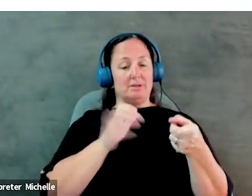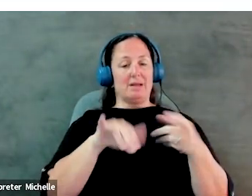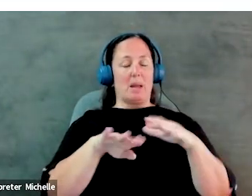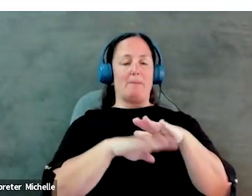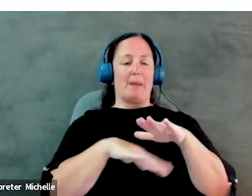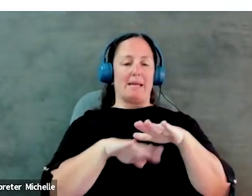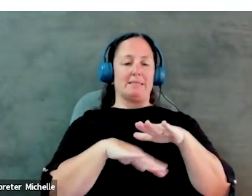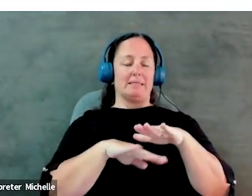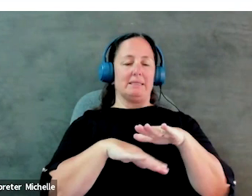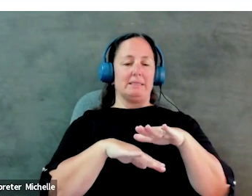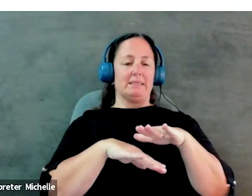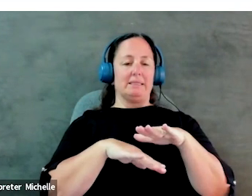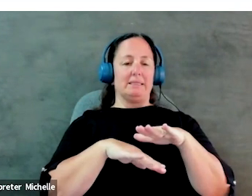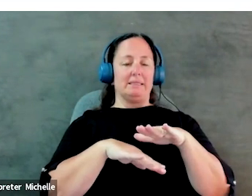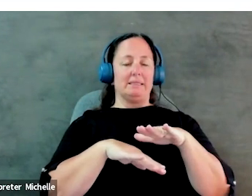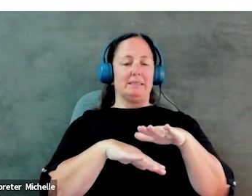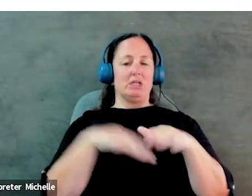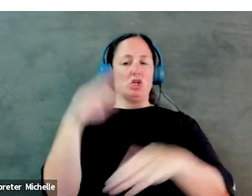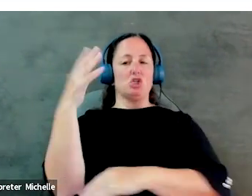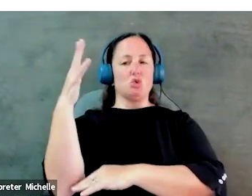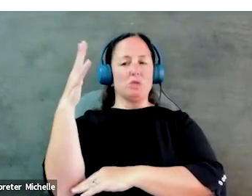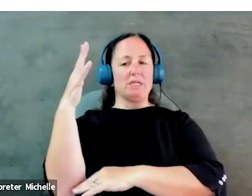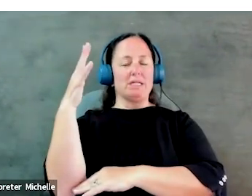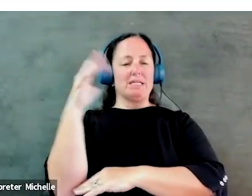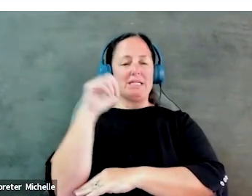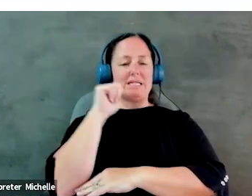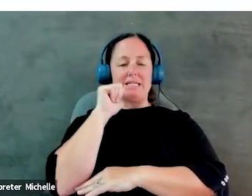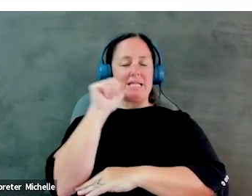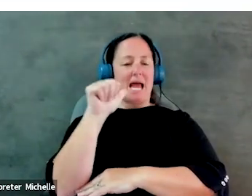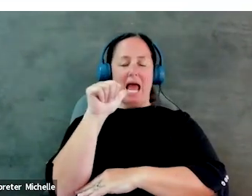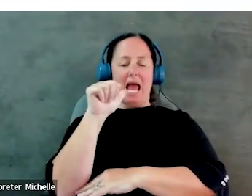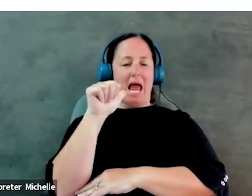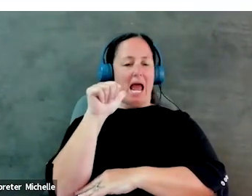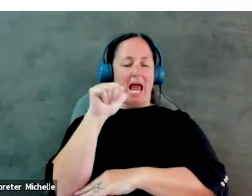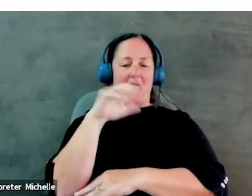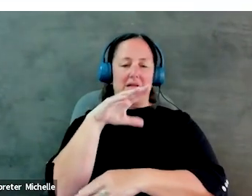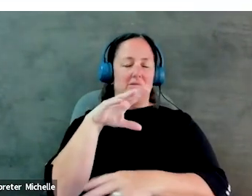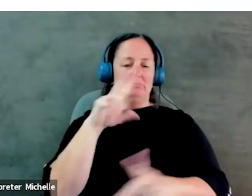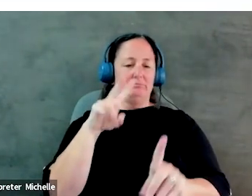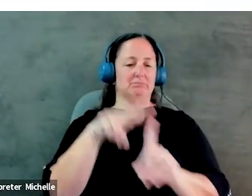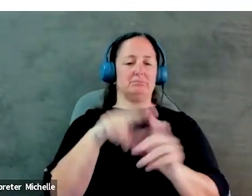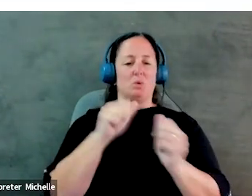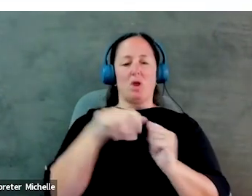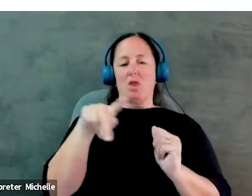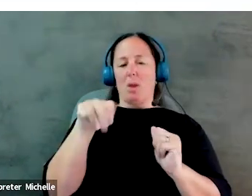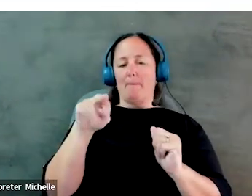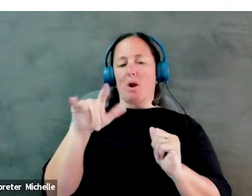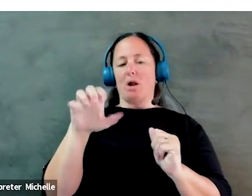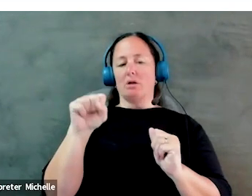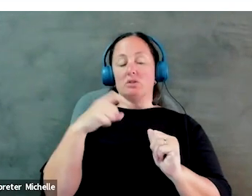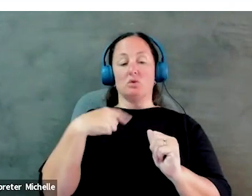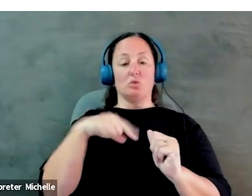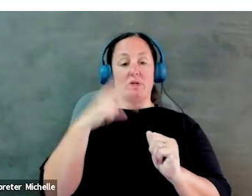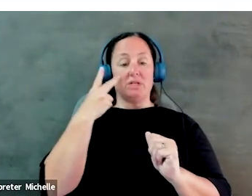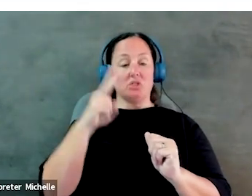which is basically some trees that were not applied with nanoparticles, we saw a very